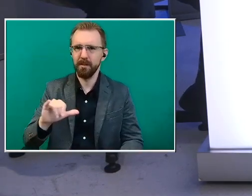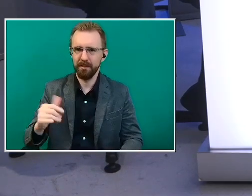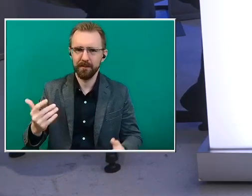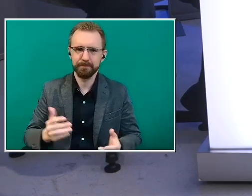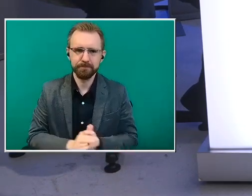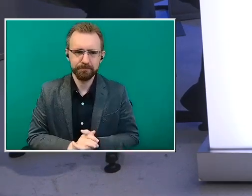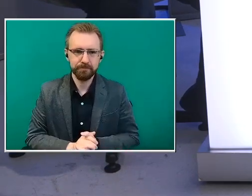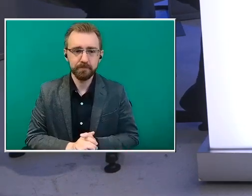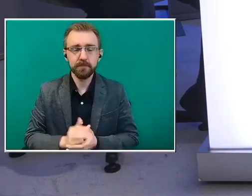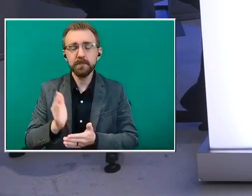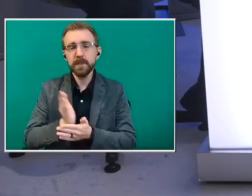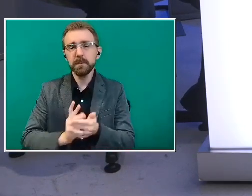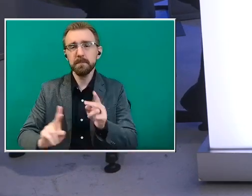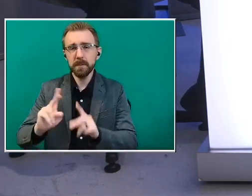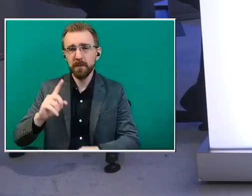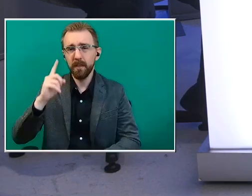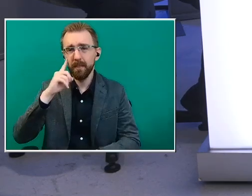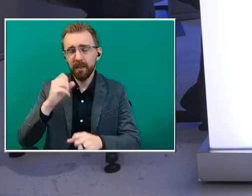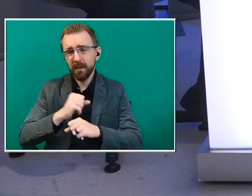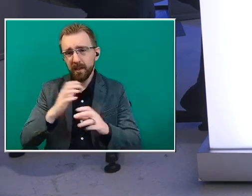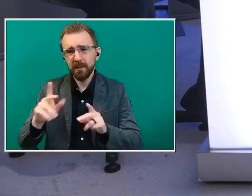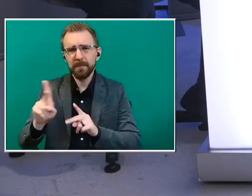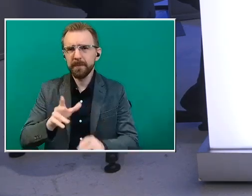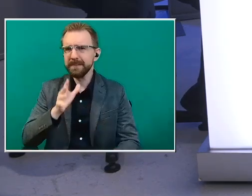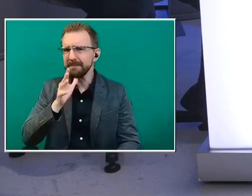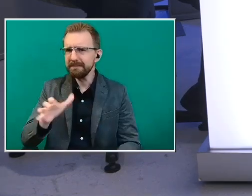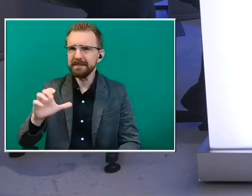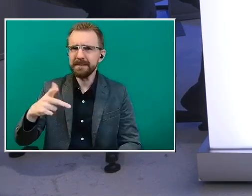think people hate the CPAP because of the noise.